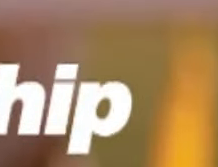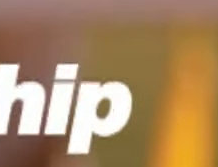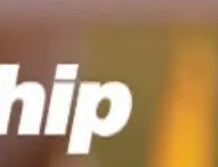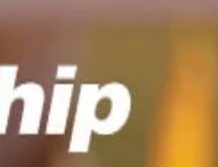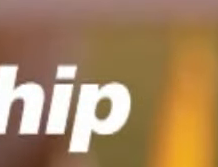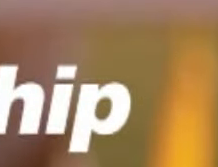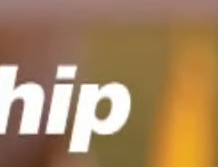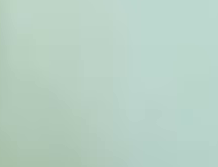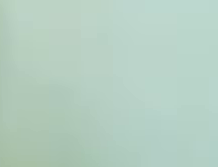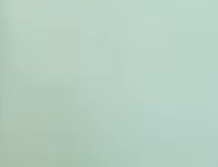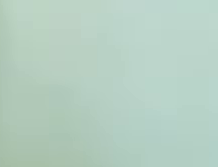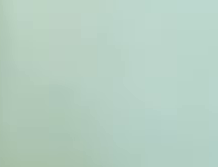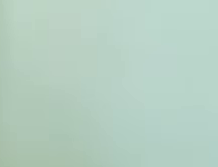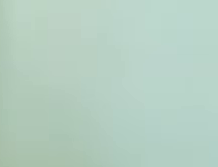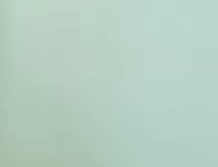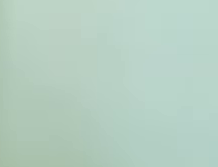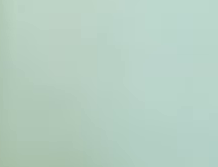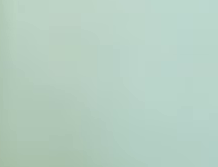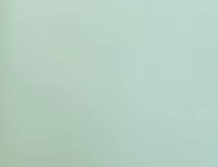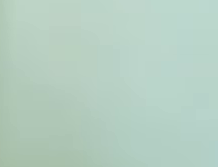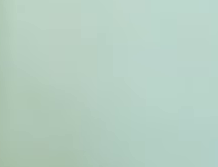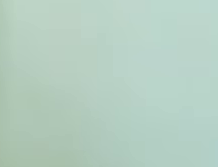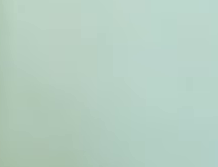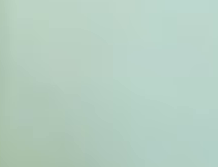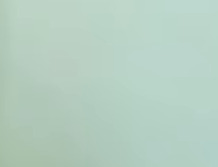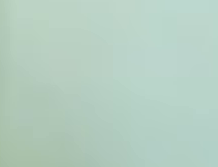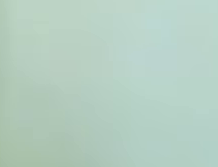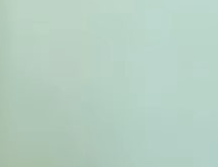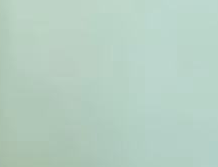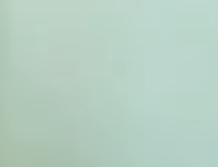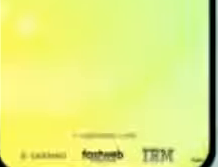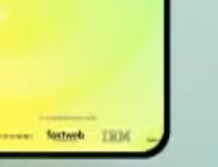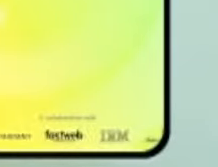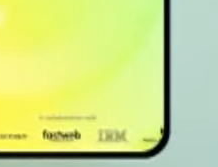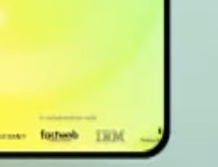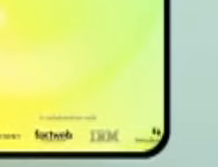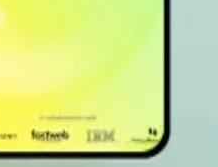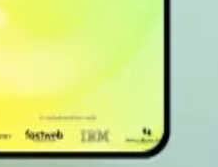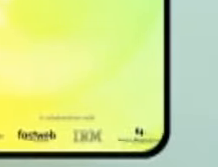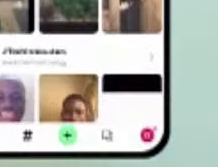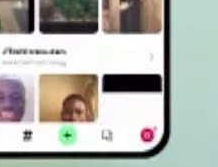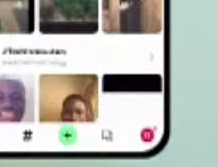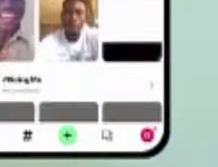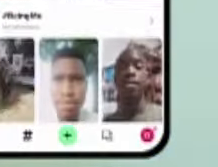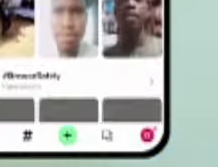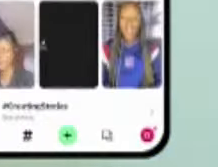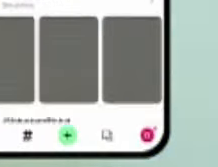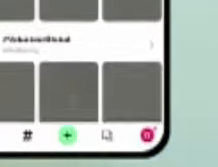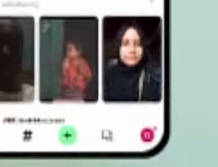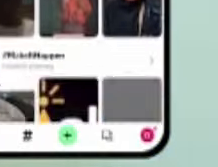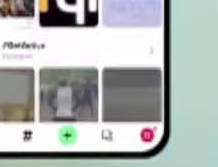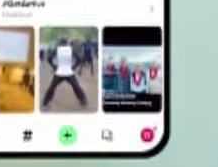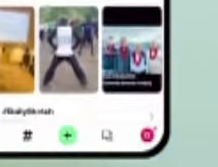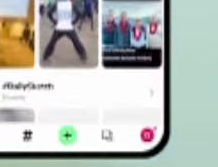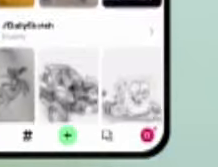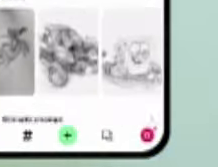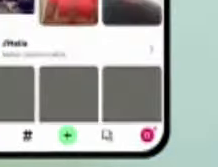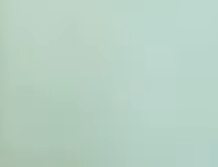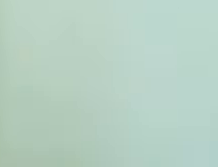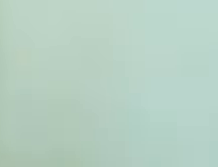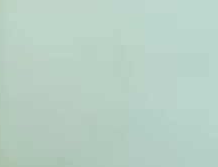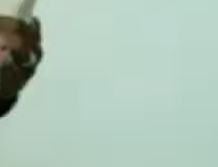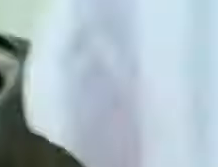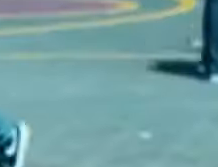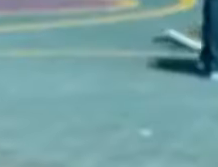Scholarship in your post. It's super easy, and by taking part, you'll be part of a global community of people who are all working towards